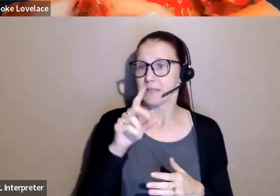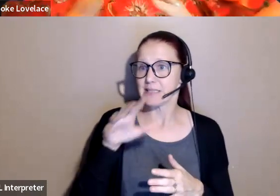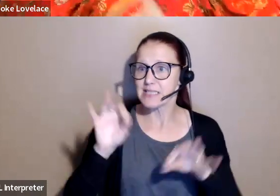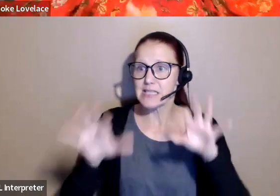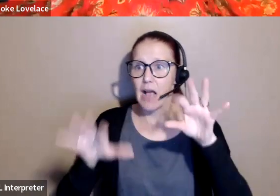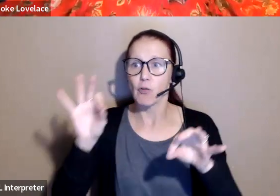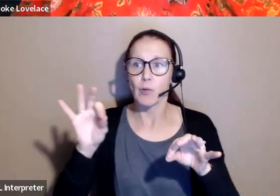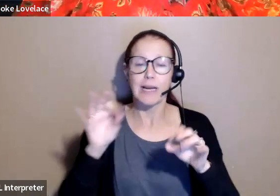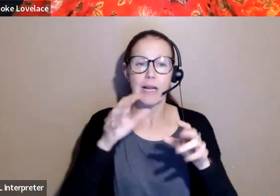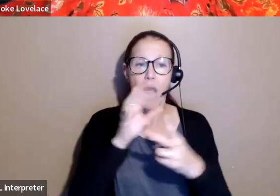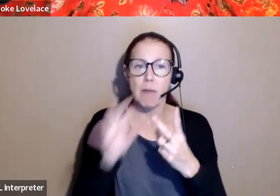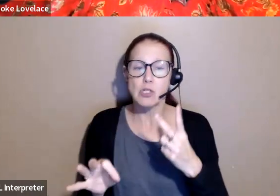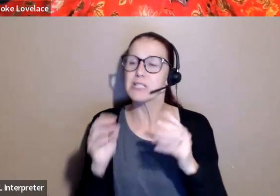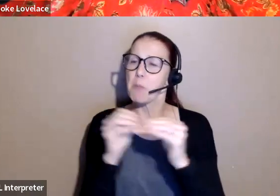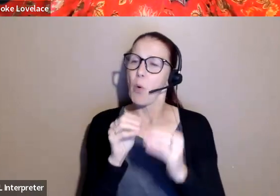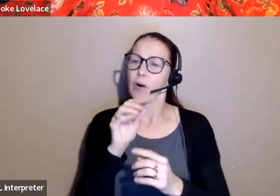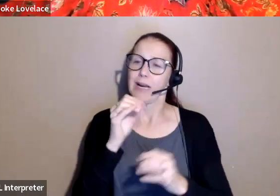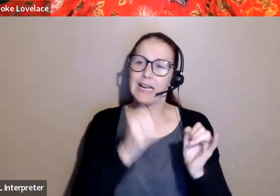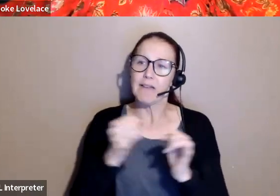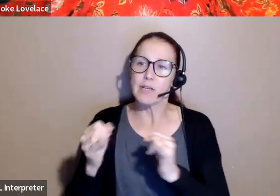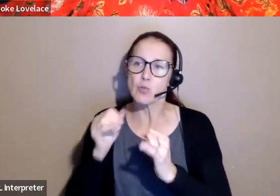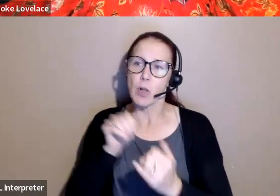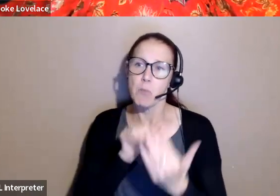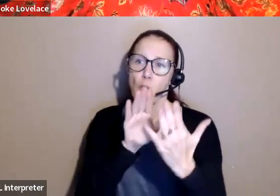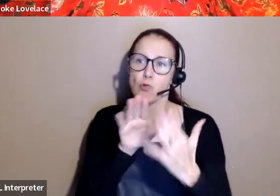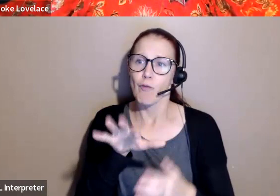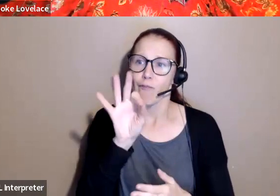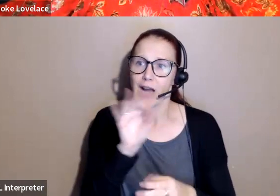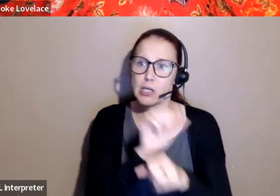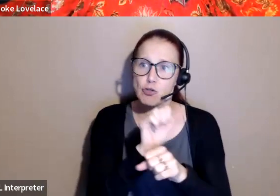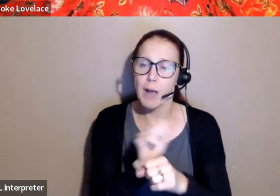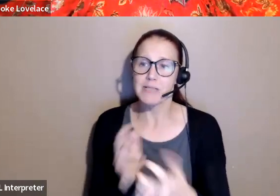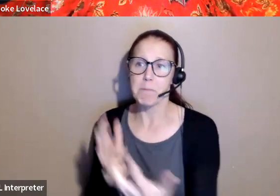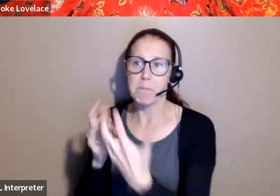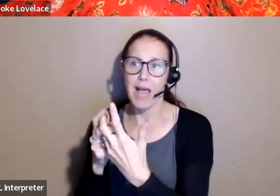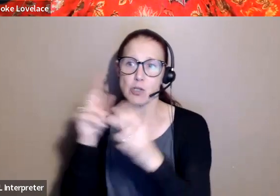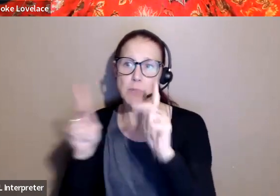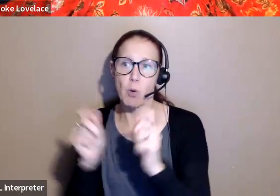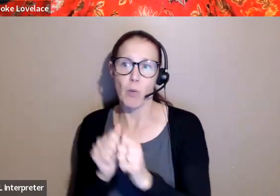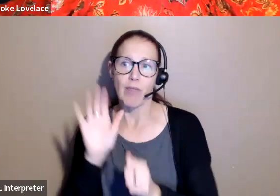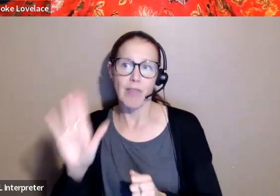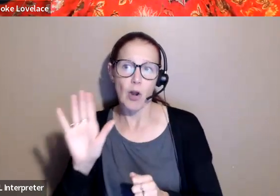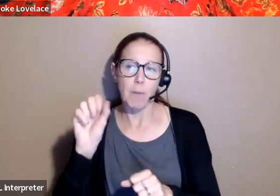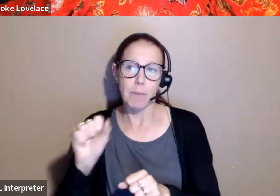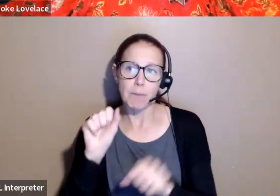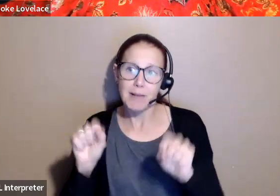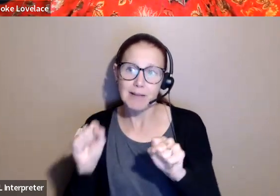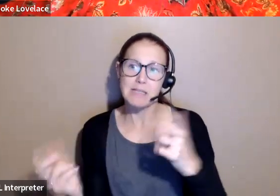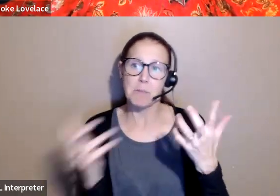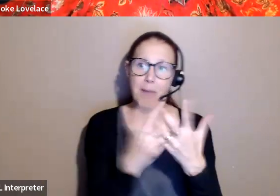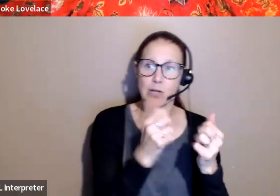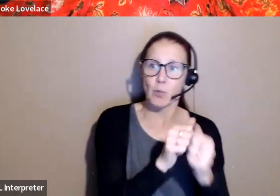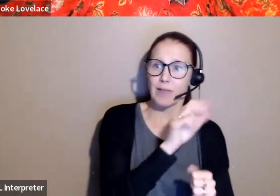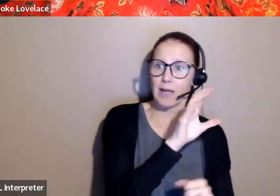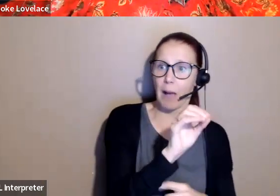more individual approach to finding jobs and matching people and their abilities to what the needs of a business might have be.